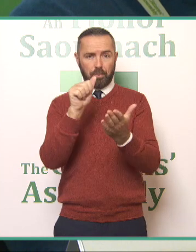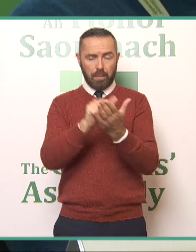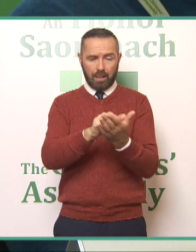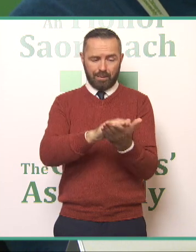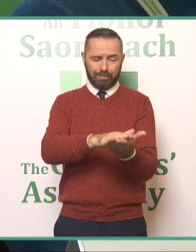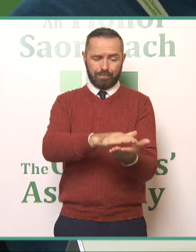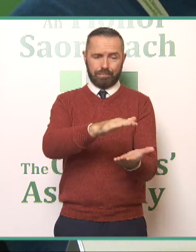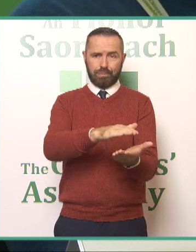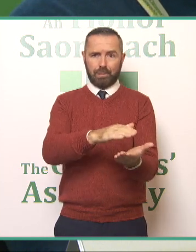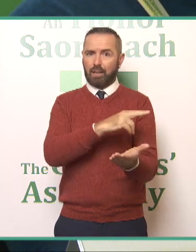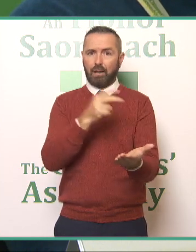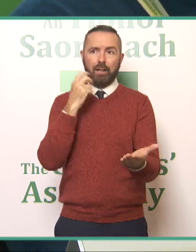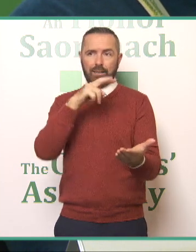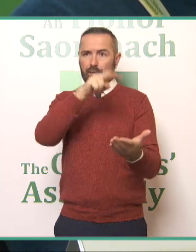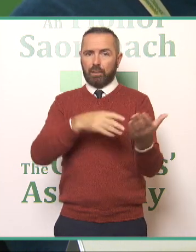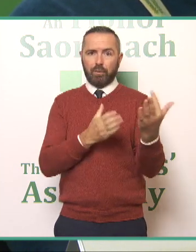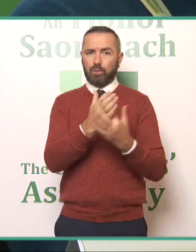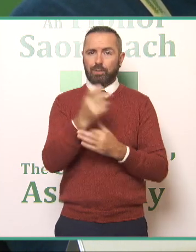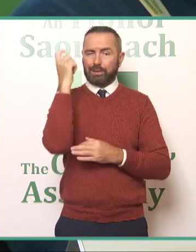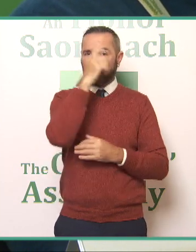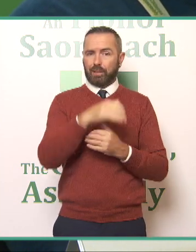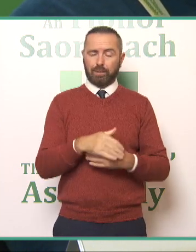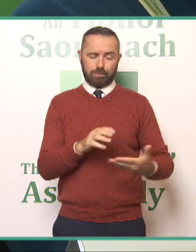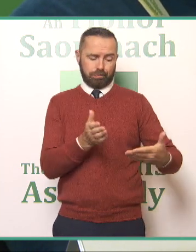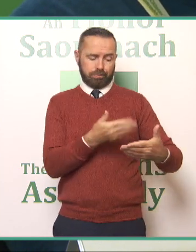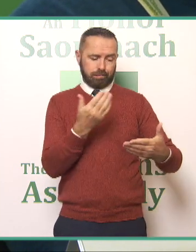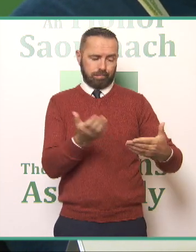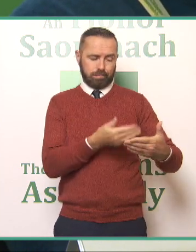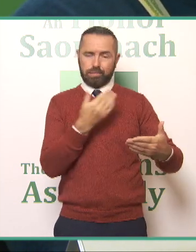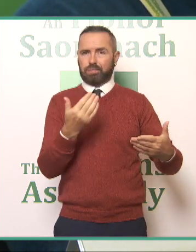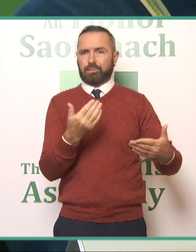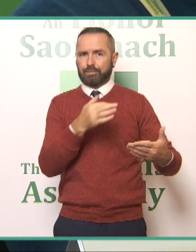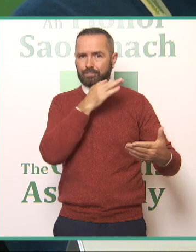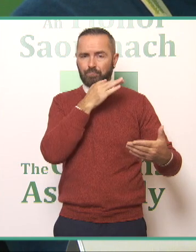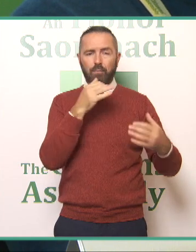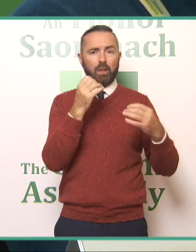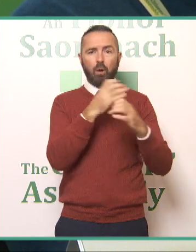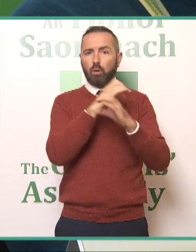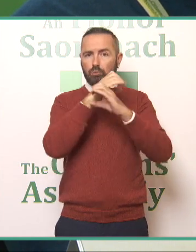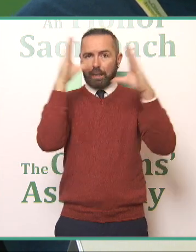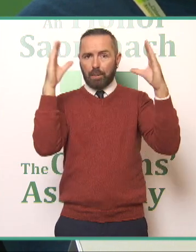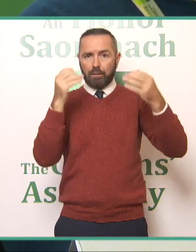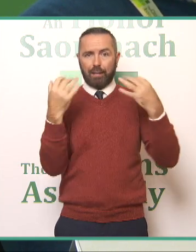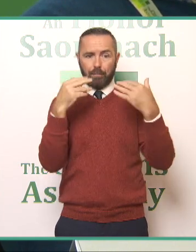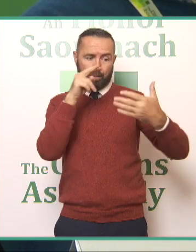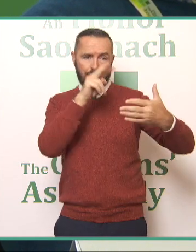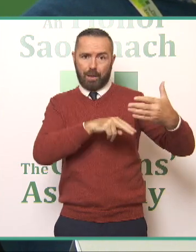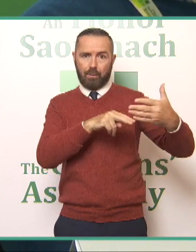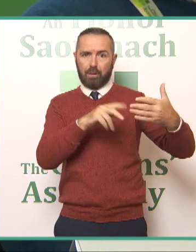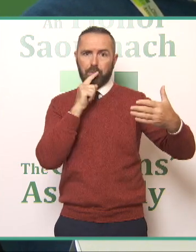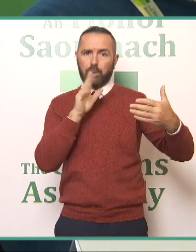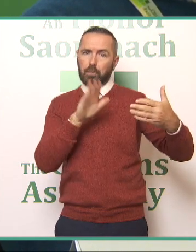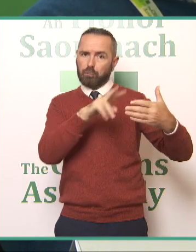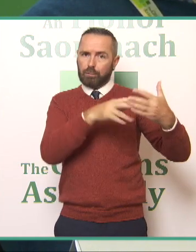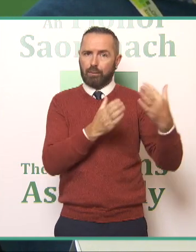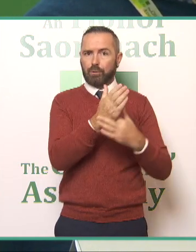is not easy for anybody to read through. So it's all transparent, all the decisions are there, you know, but you have to go through